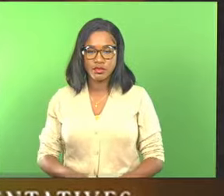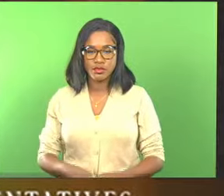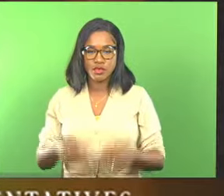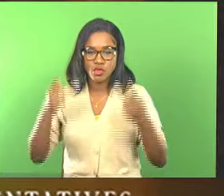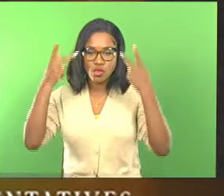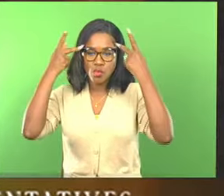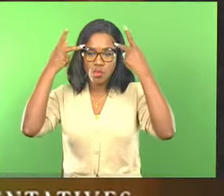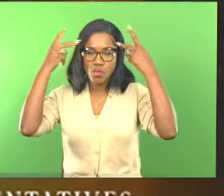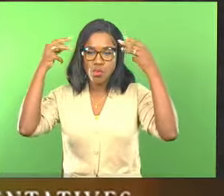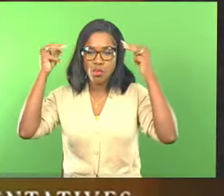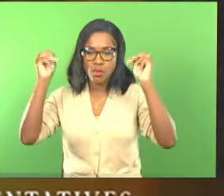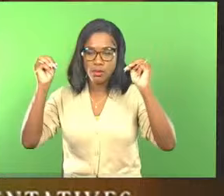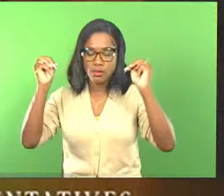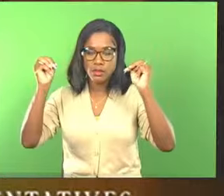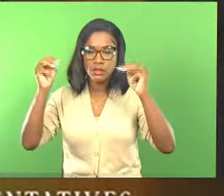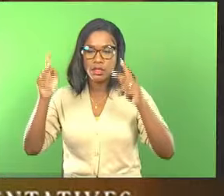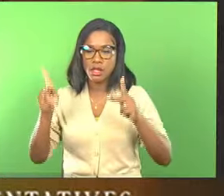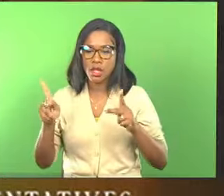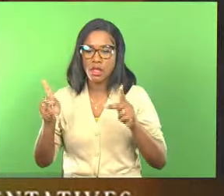Kamala Prasad